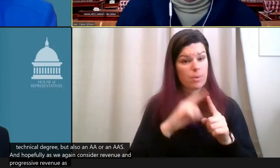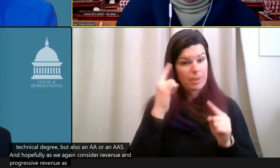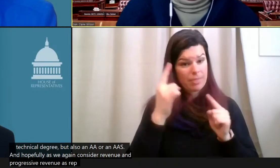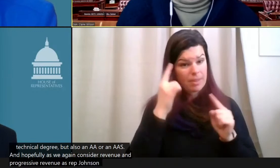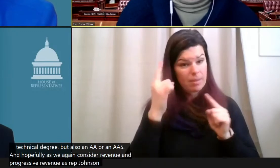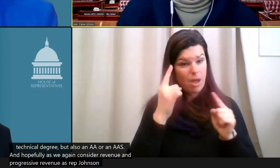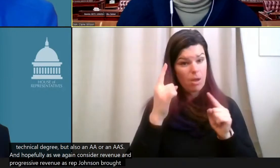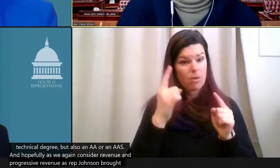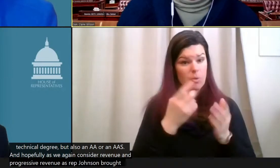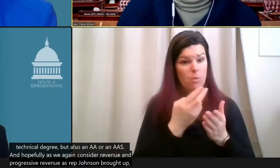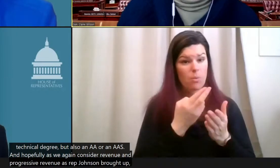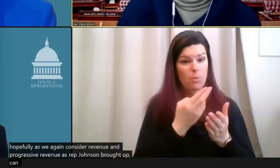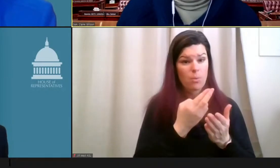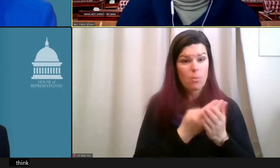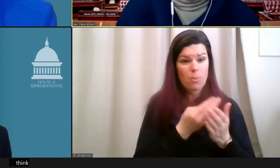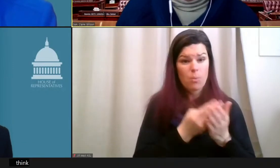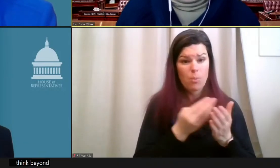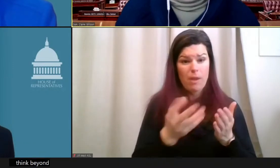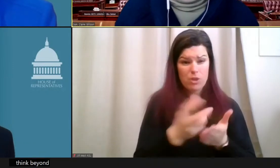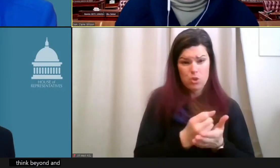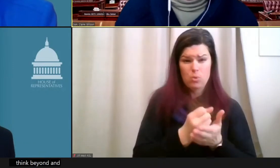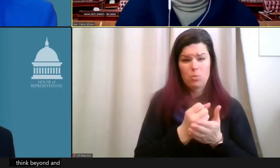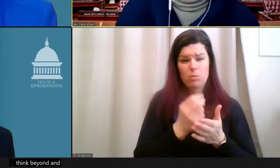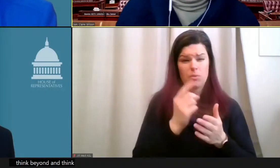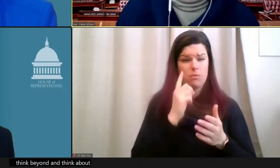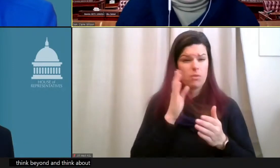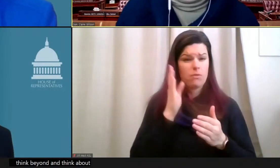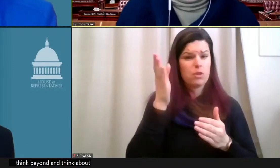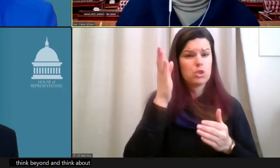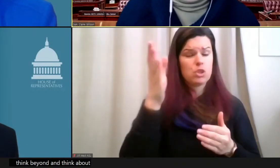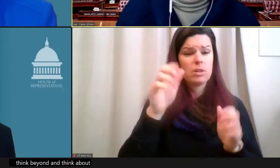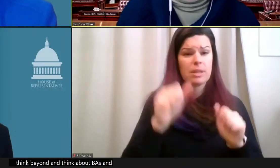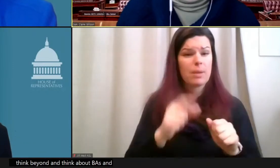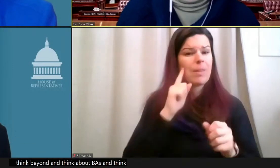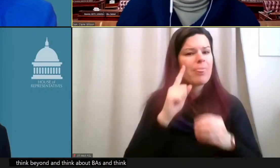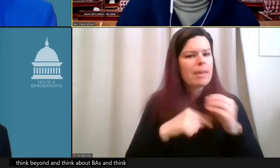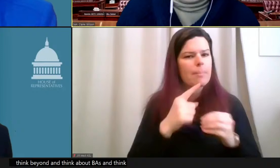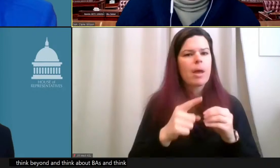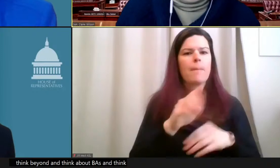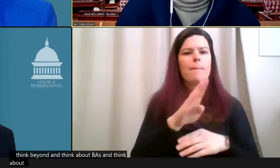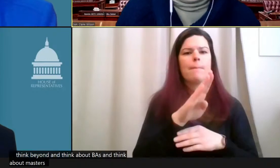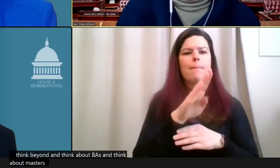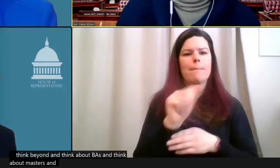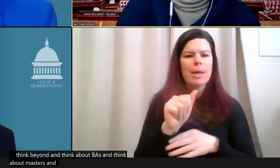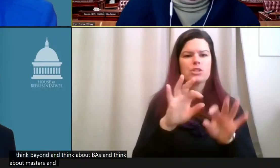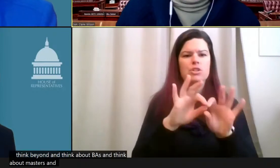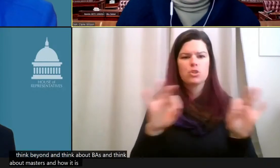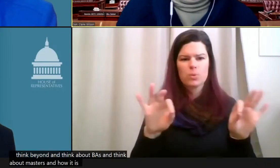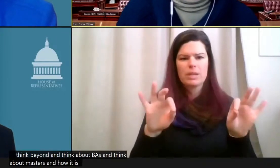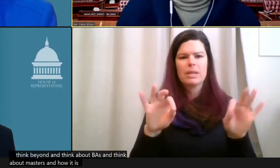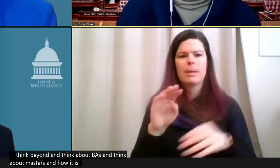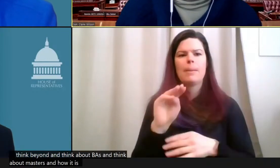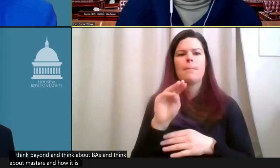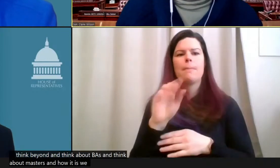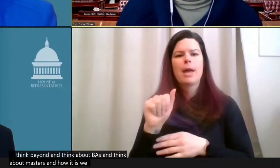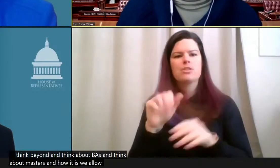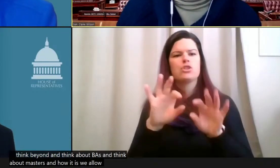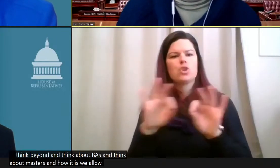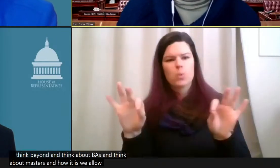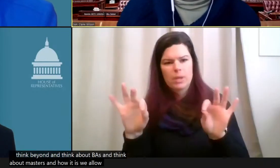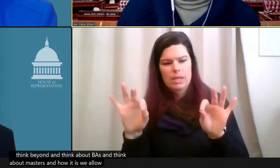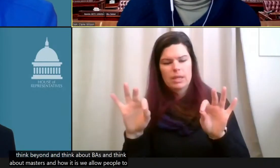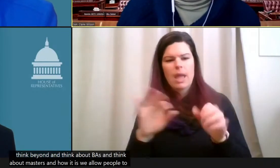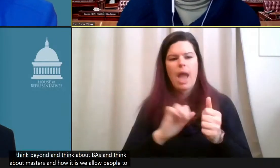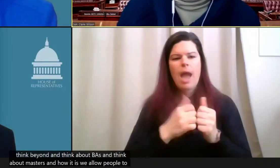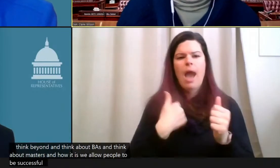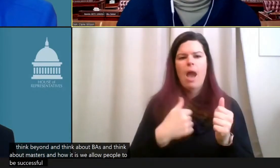think beyond and think about BAs and think about masters and how it is we allow people to be successful and